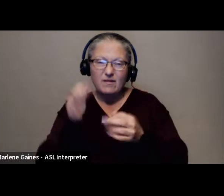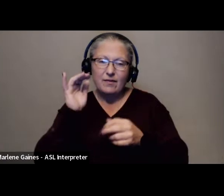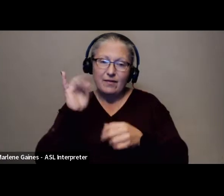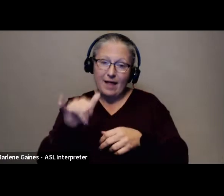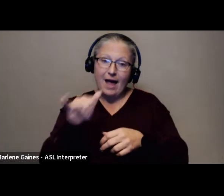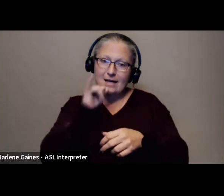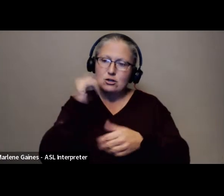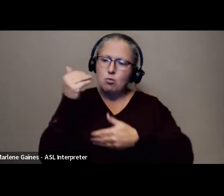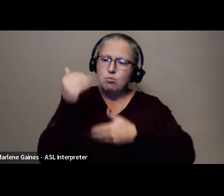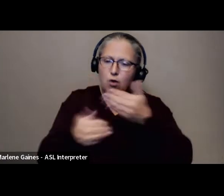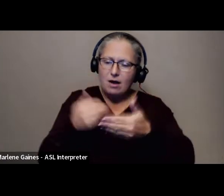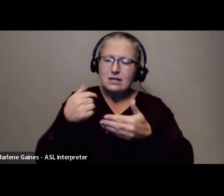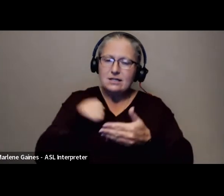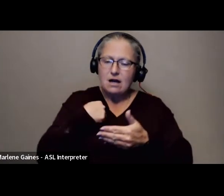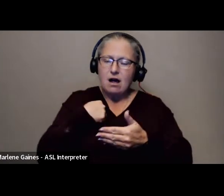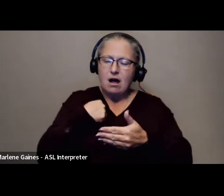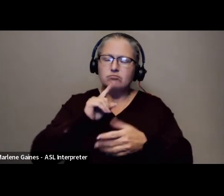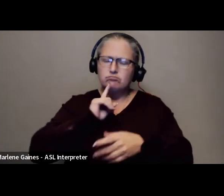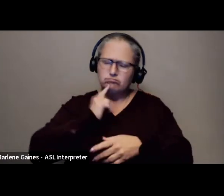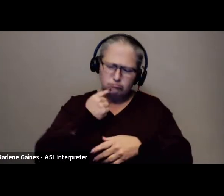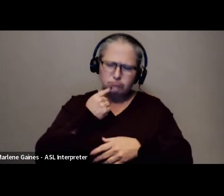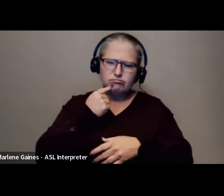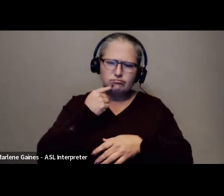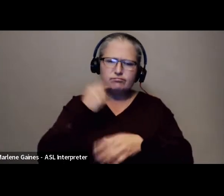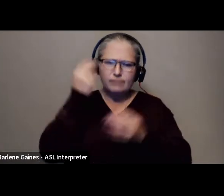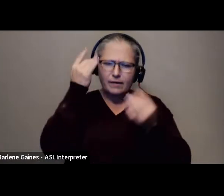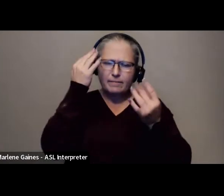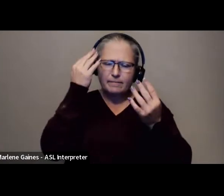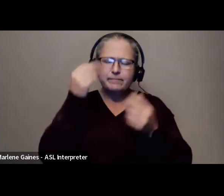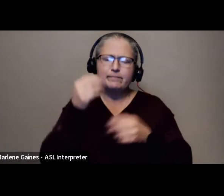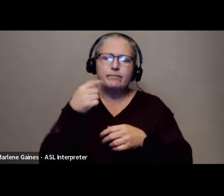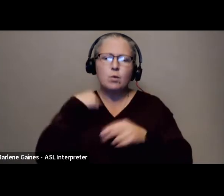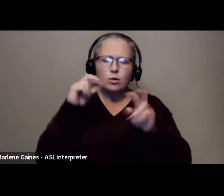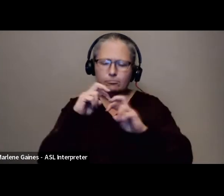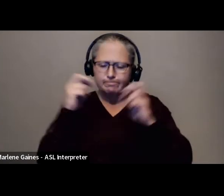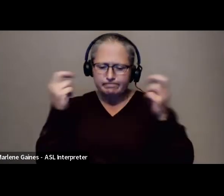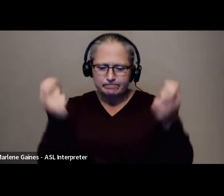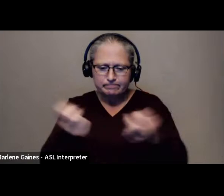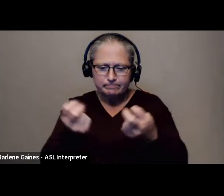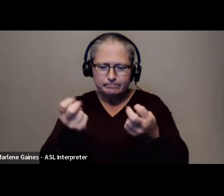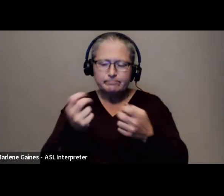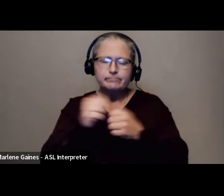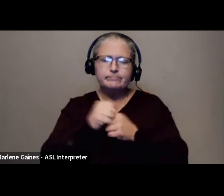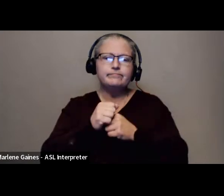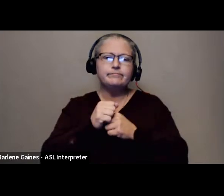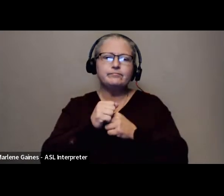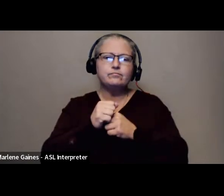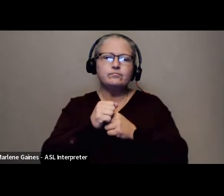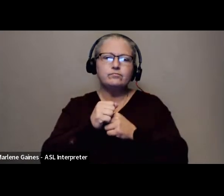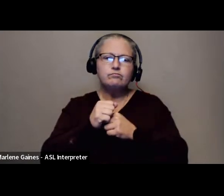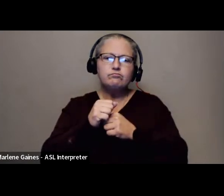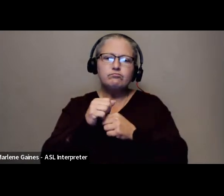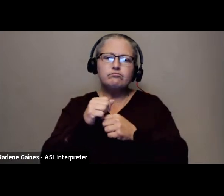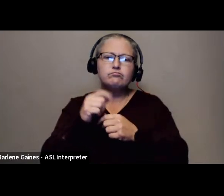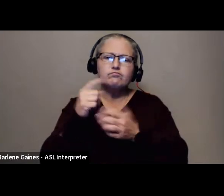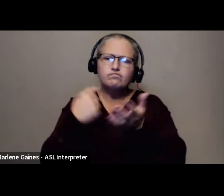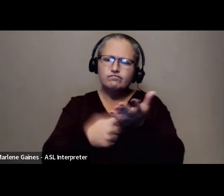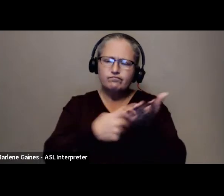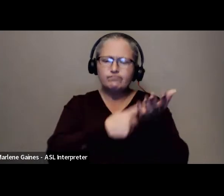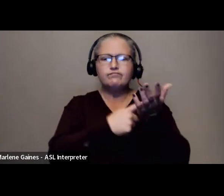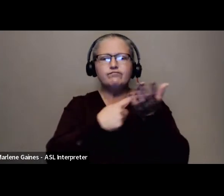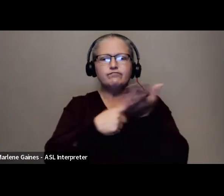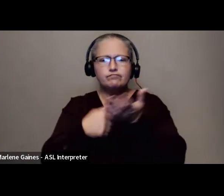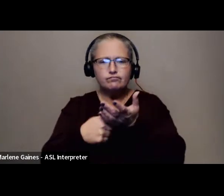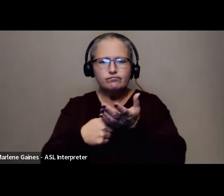or a process that I take very, very seriously. So we sat in this room round the tables and we